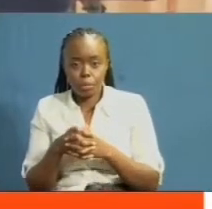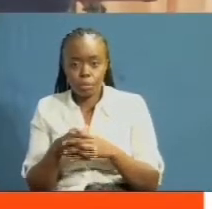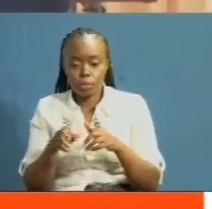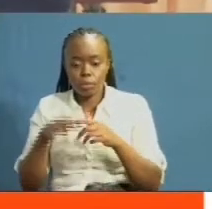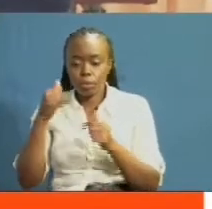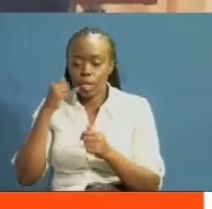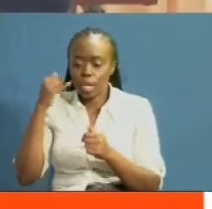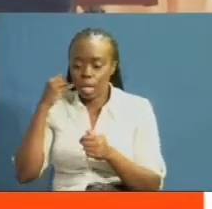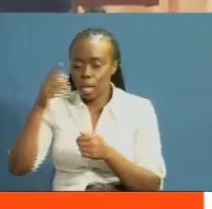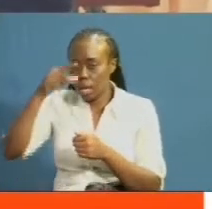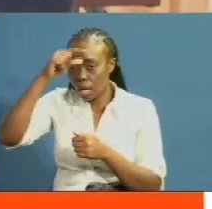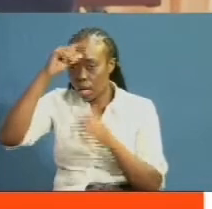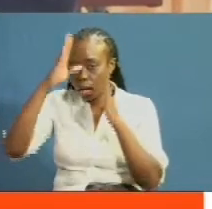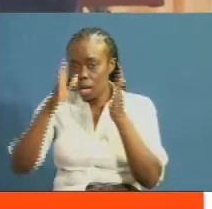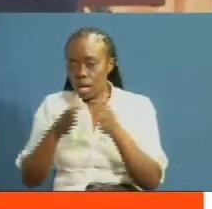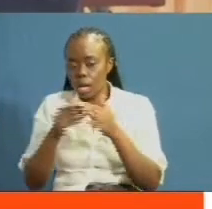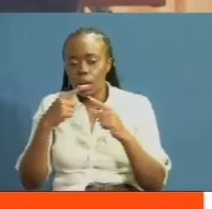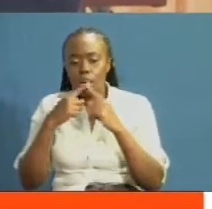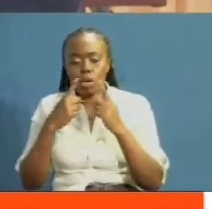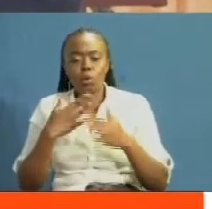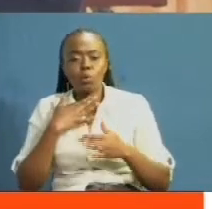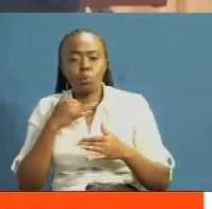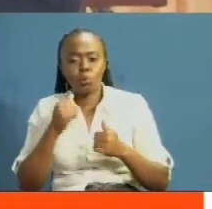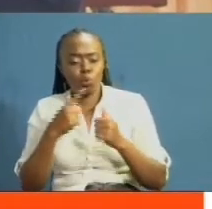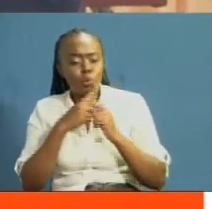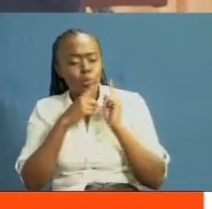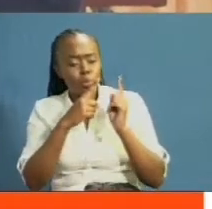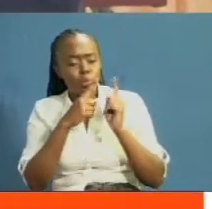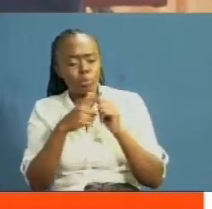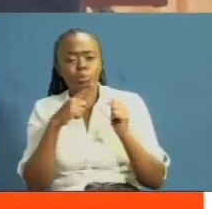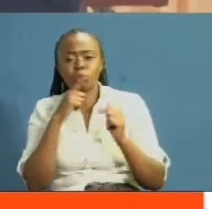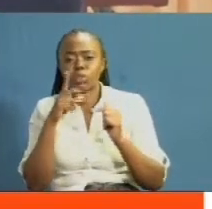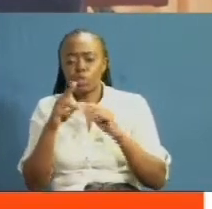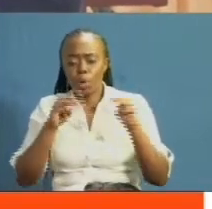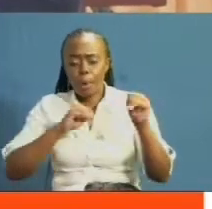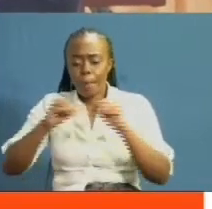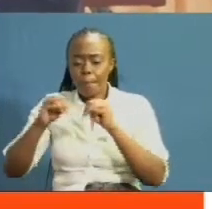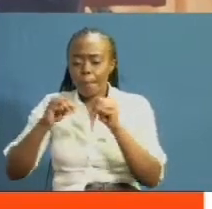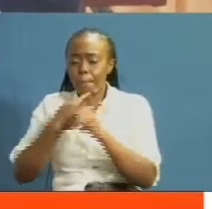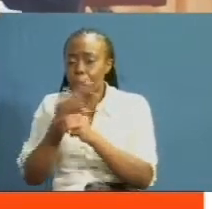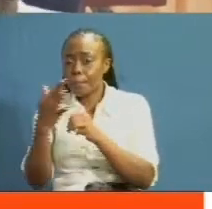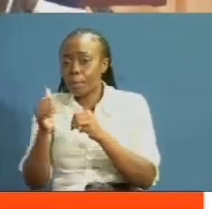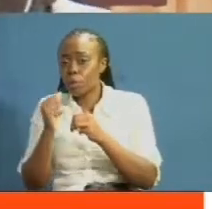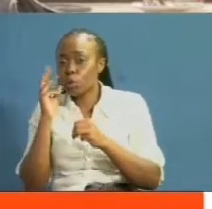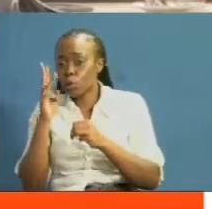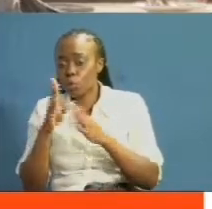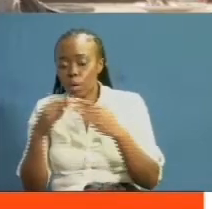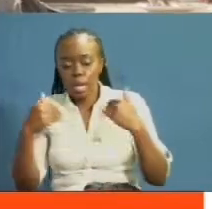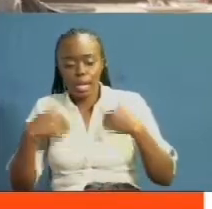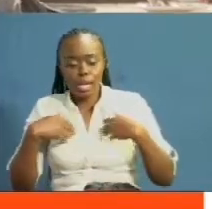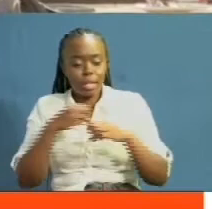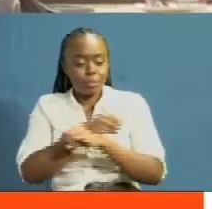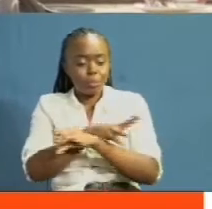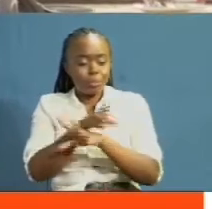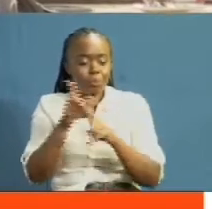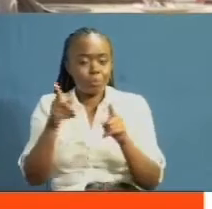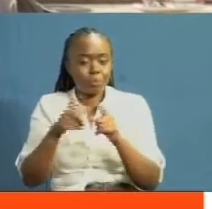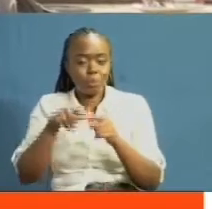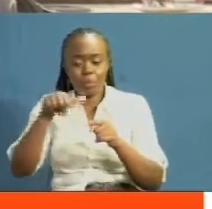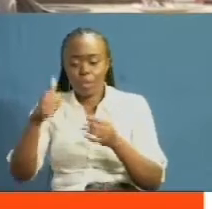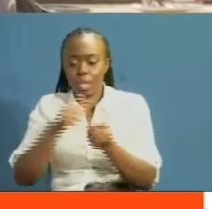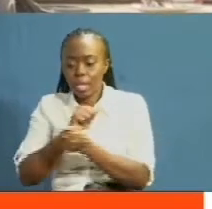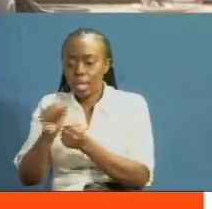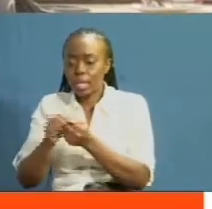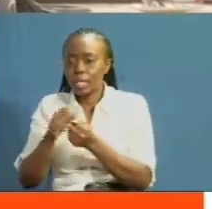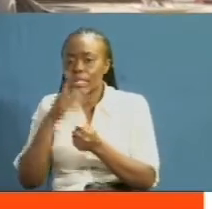Nakuru Governor Lee Kinyanjui warned that if the clashes would not be managed, they would end up spreading to other areas, noting that